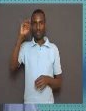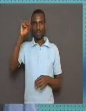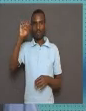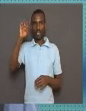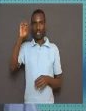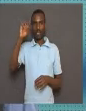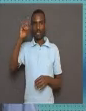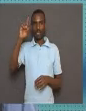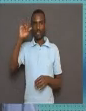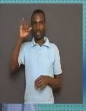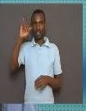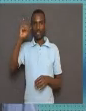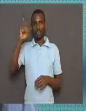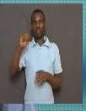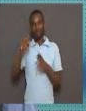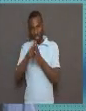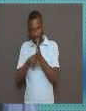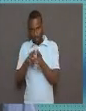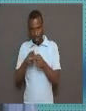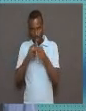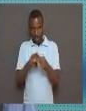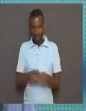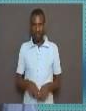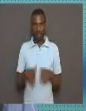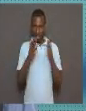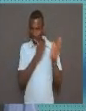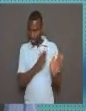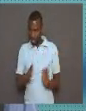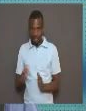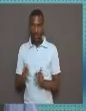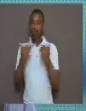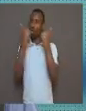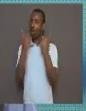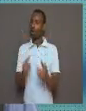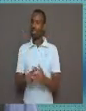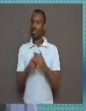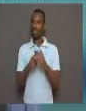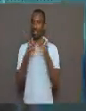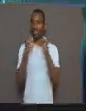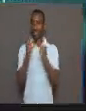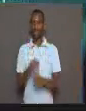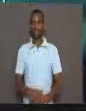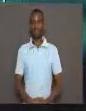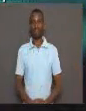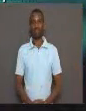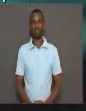today, so if you are ready, students, let us begin the lesson.